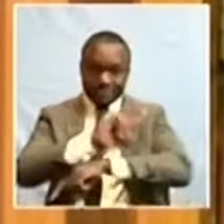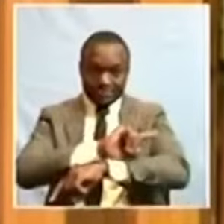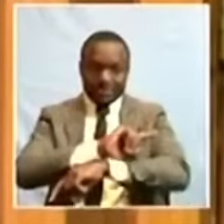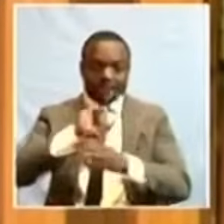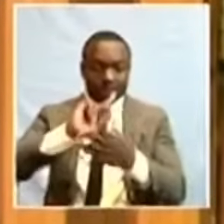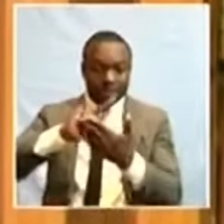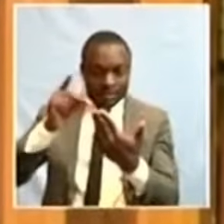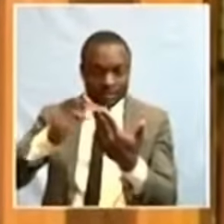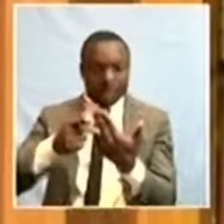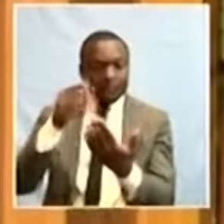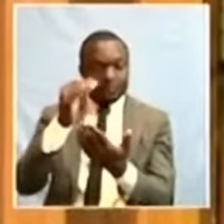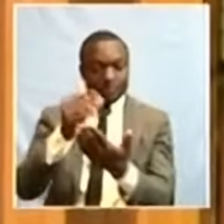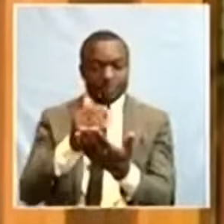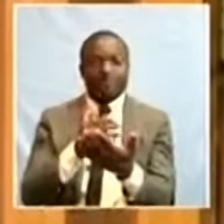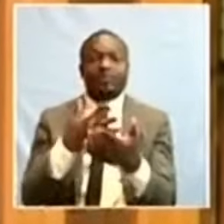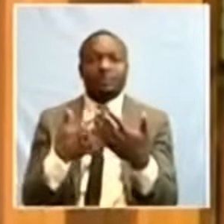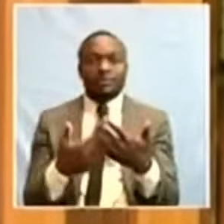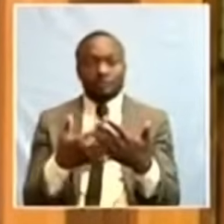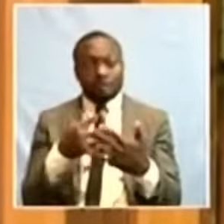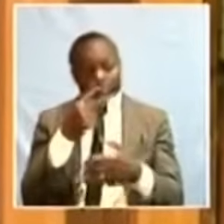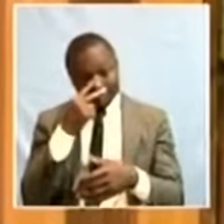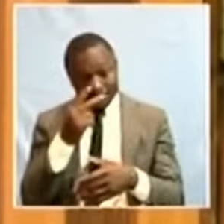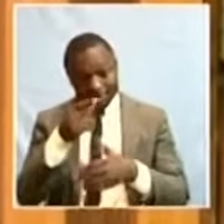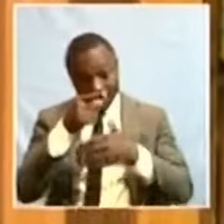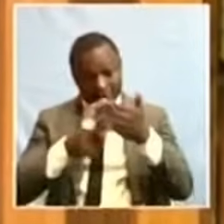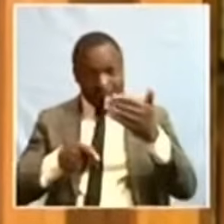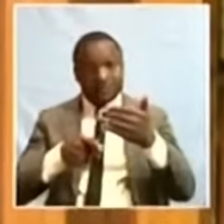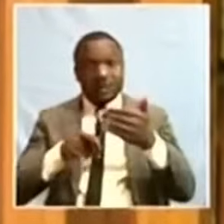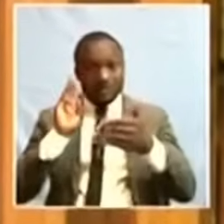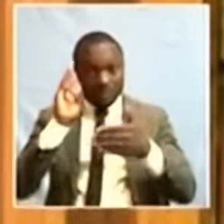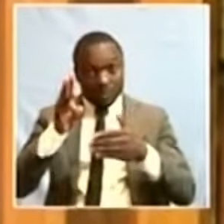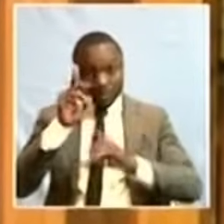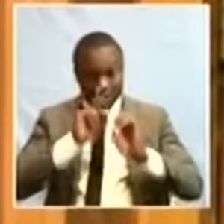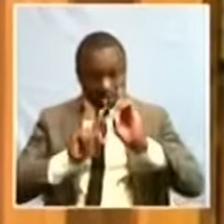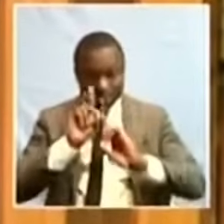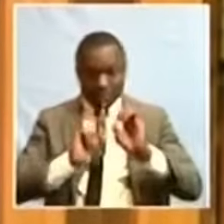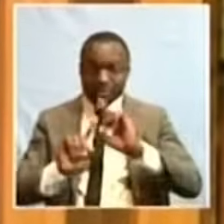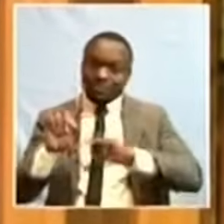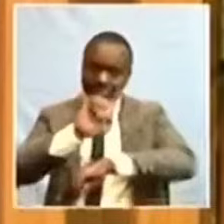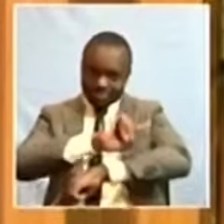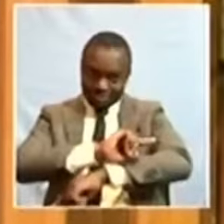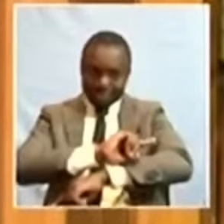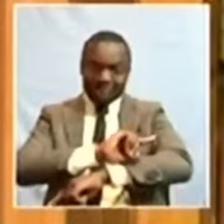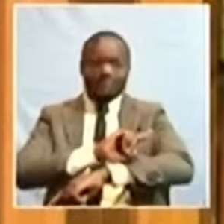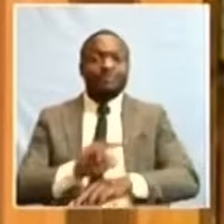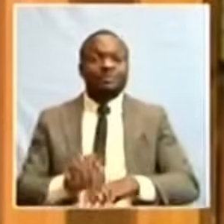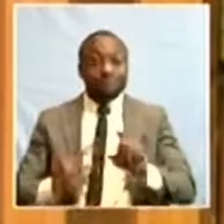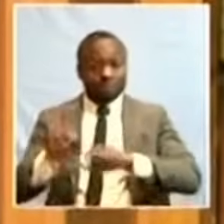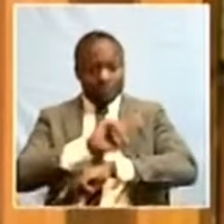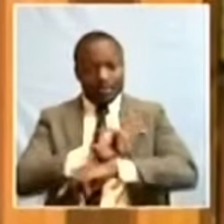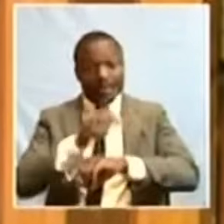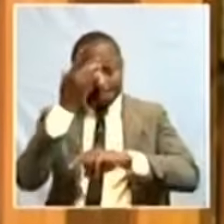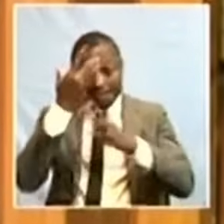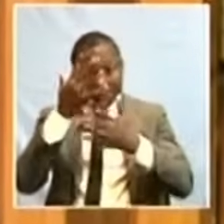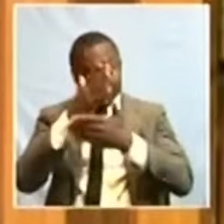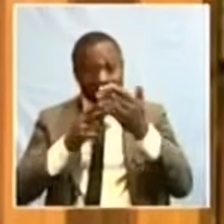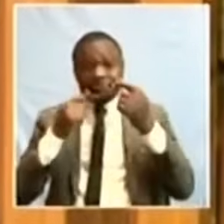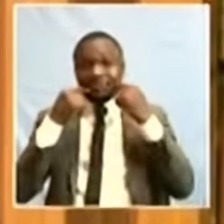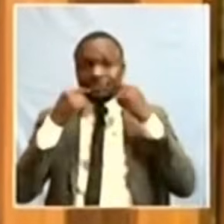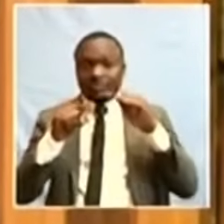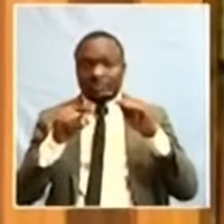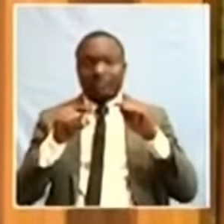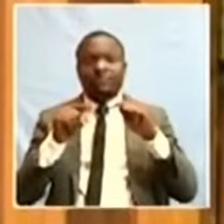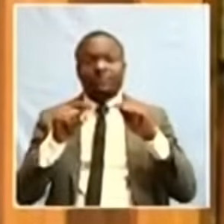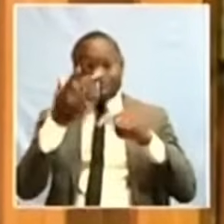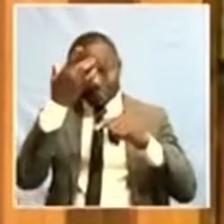paper and get to learn of what the House is expected to consider today. So today we do expect some announcements.